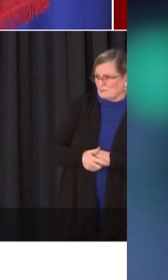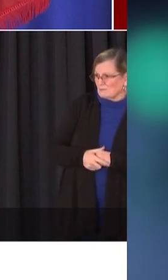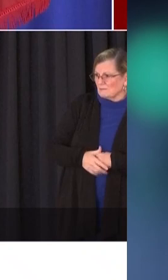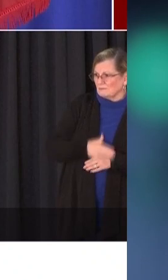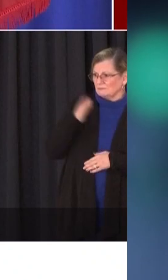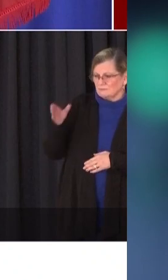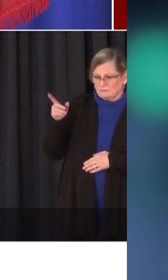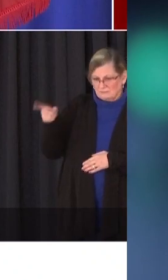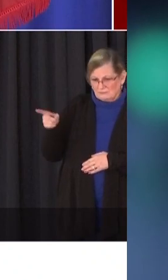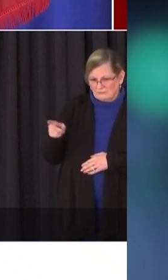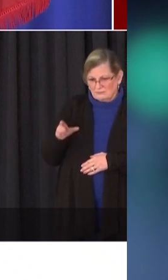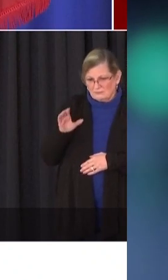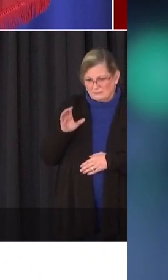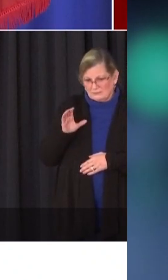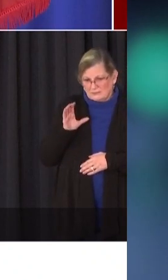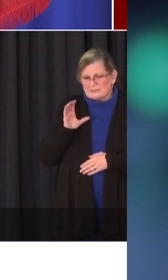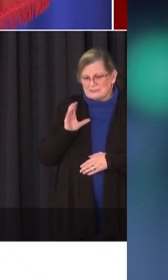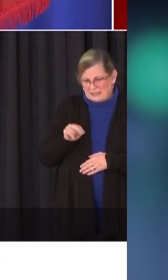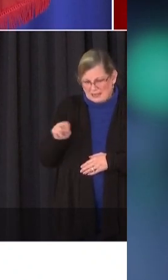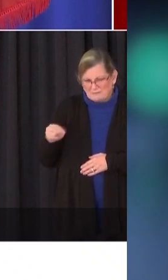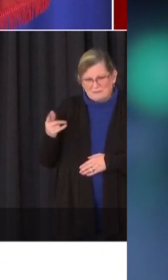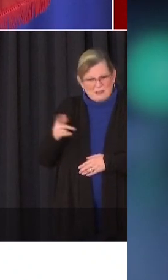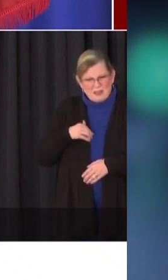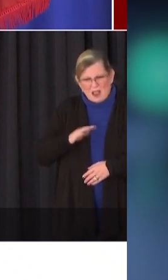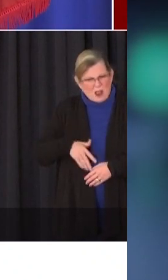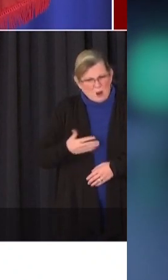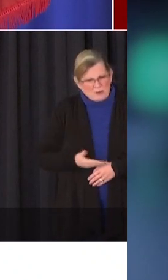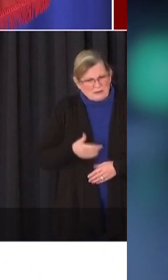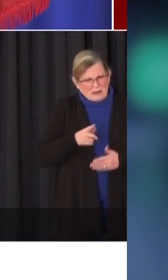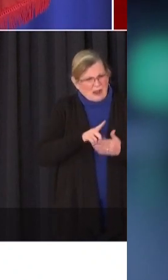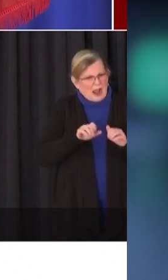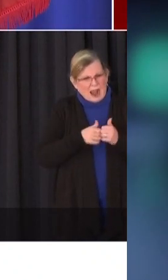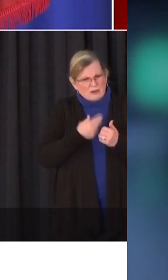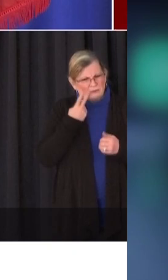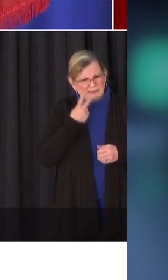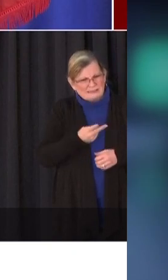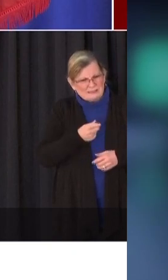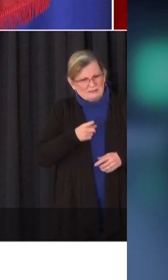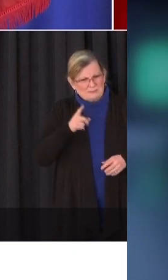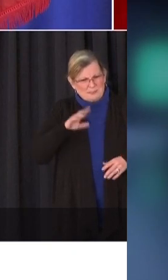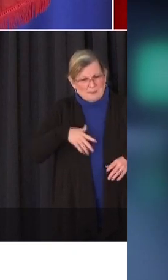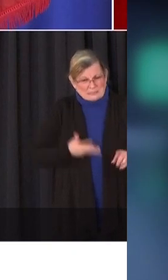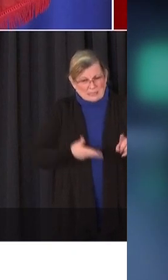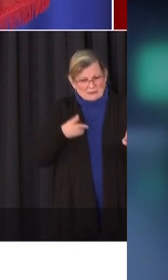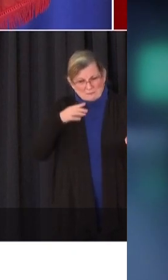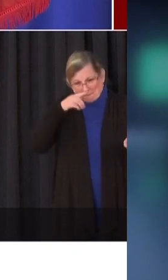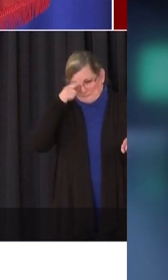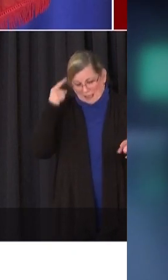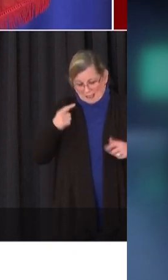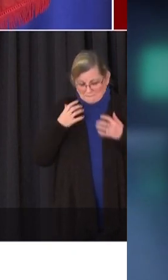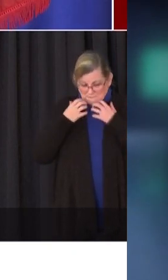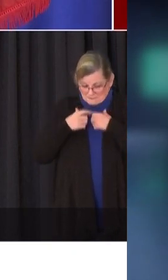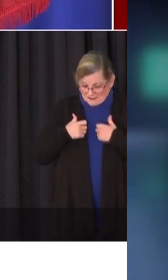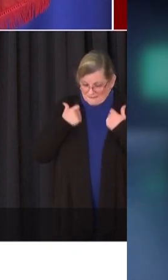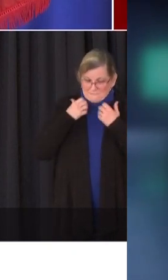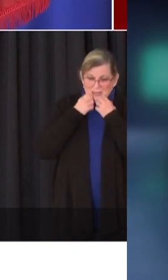law enforcement dealt with the rioters attacking the U.S. Capitol, coming in, vandalizing